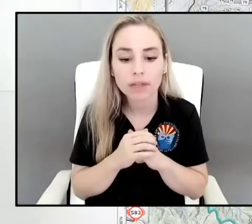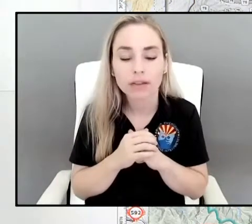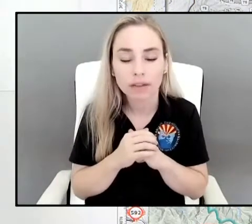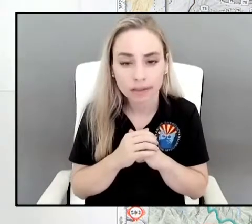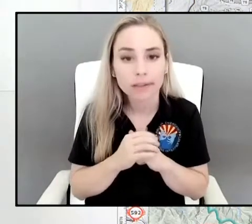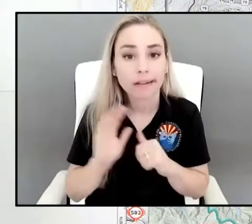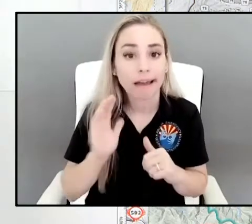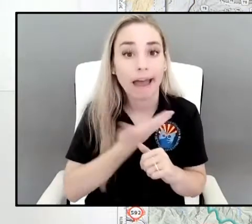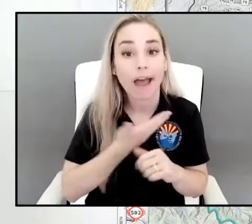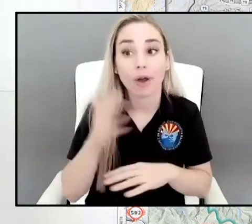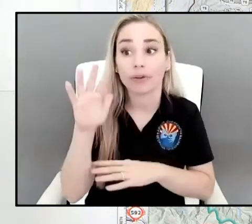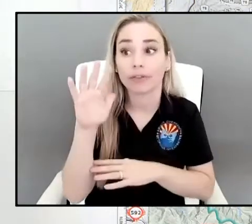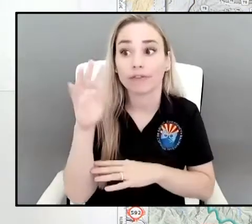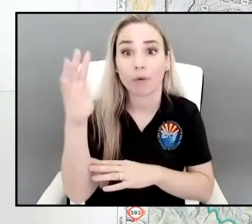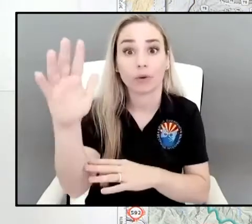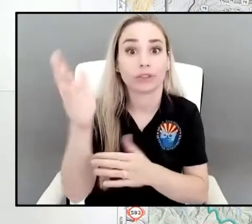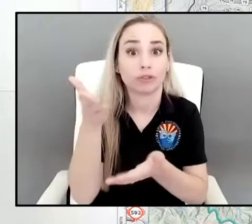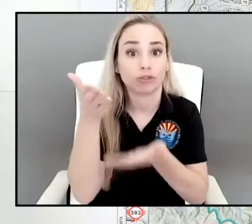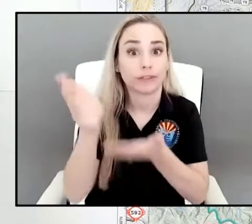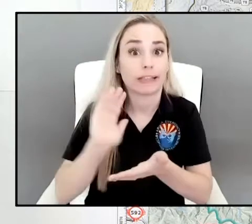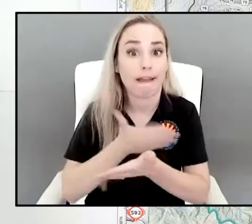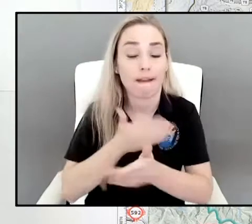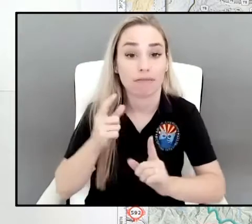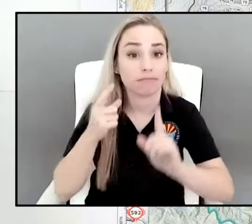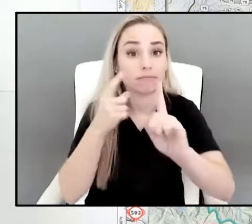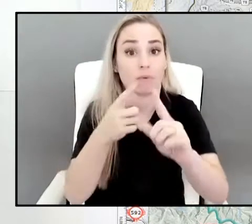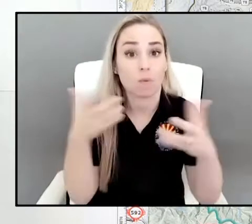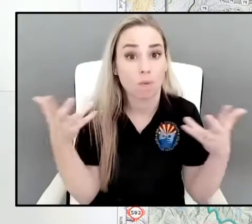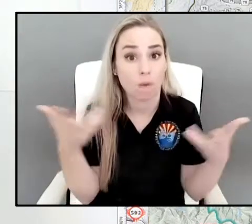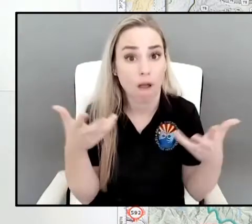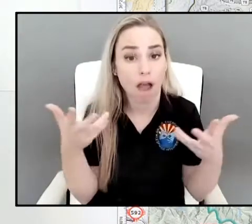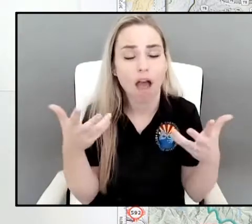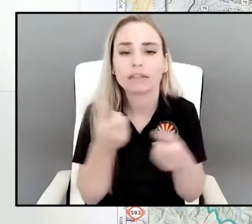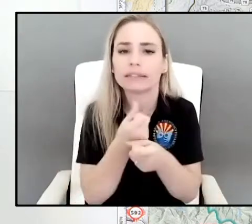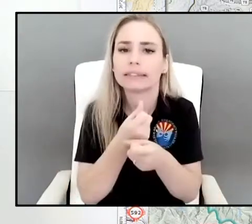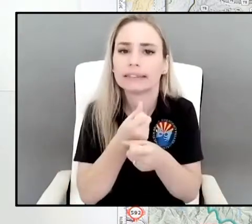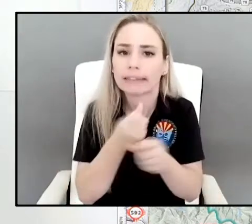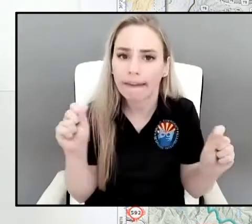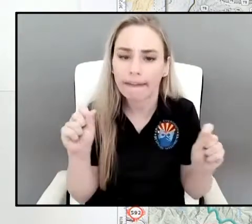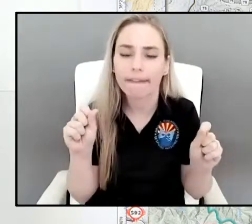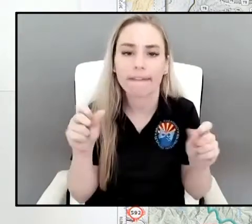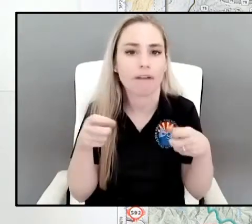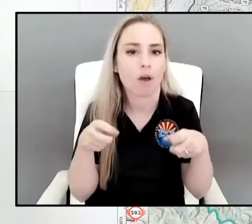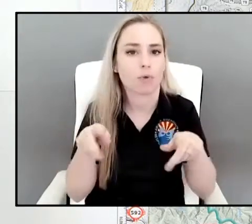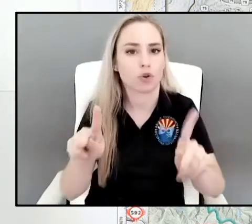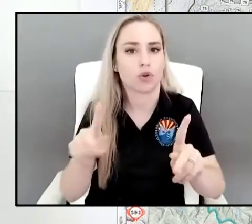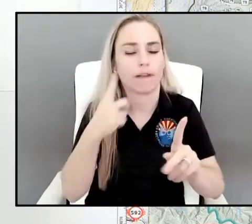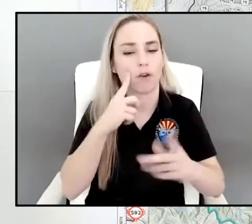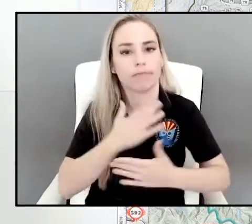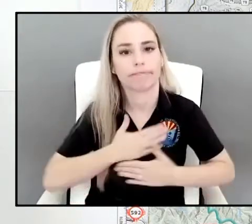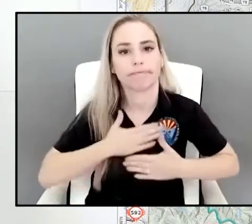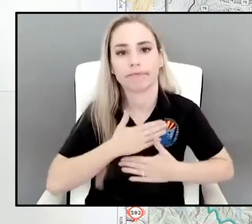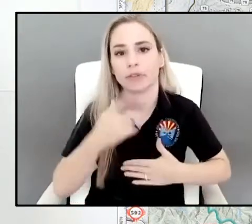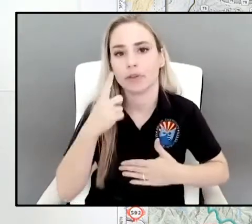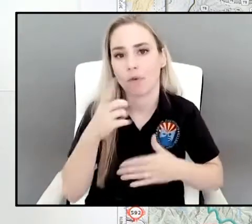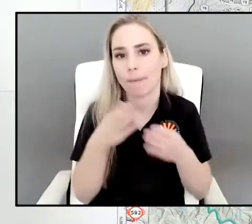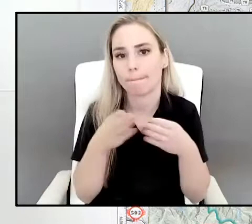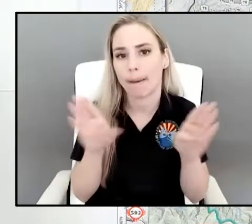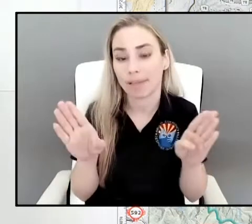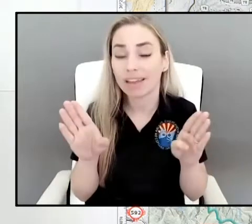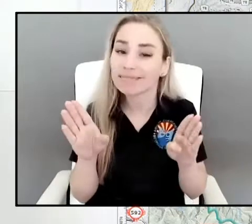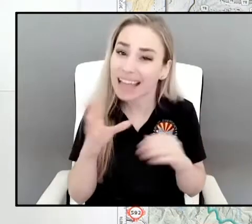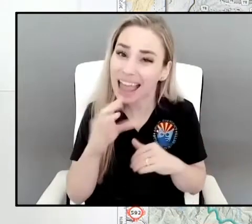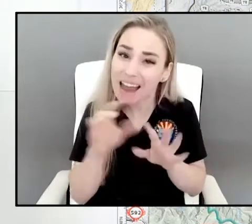for a safe recreational and access opportunity for our publics, and including our firefighters that